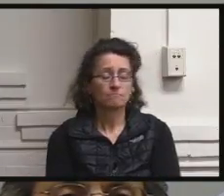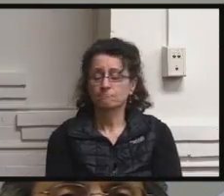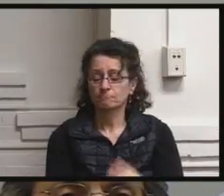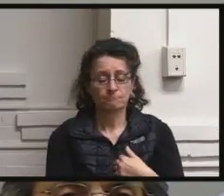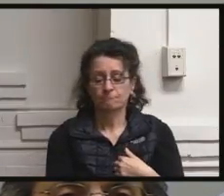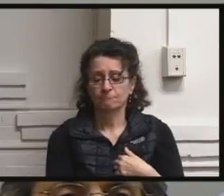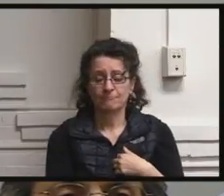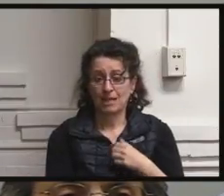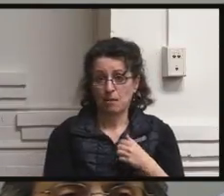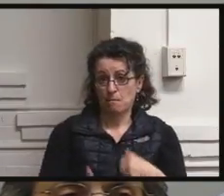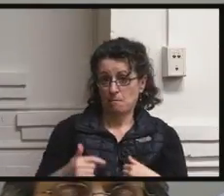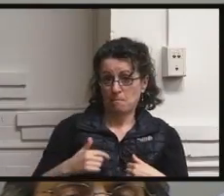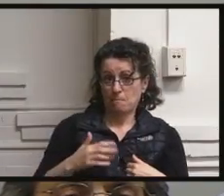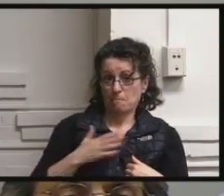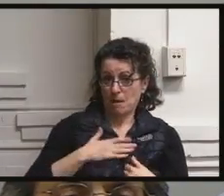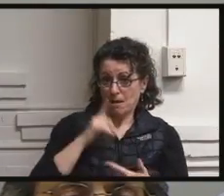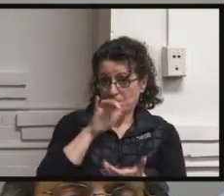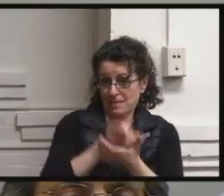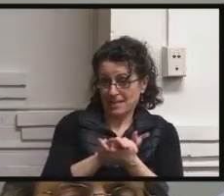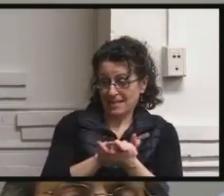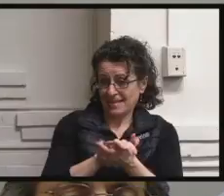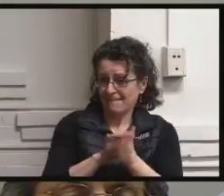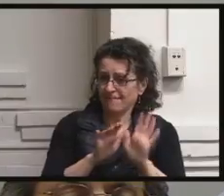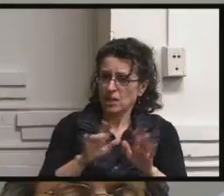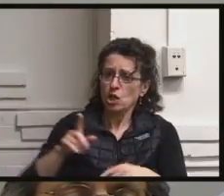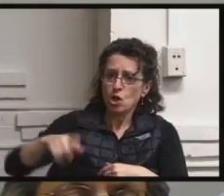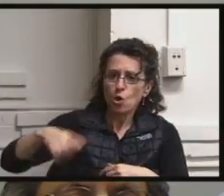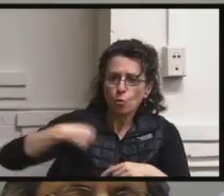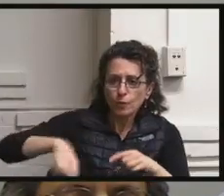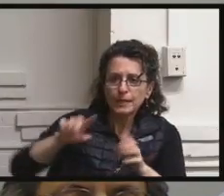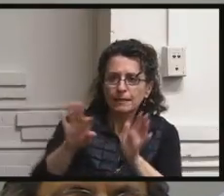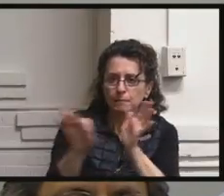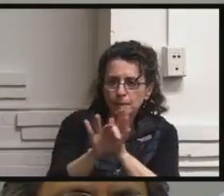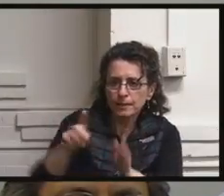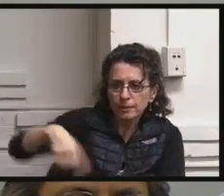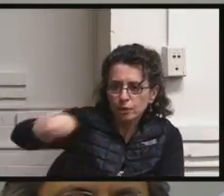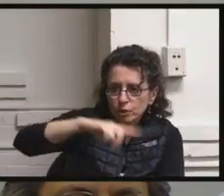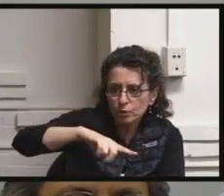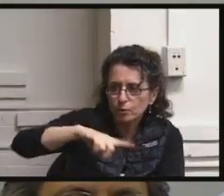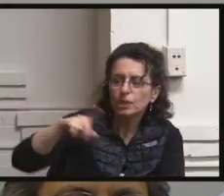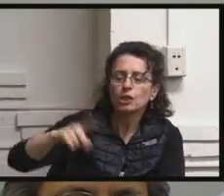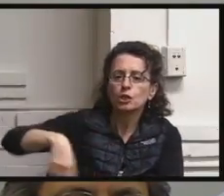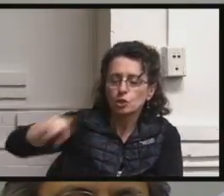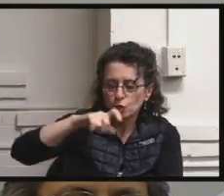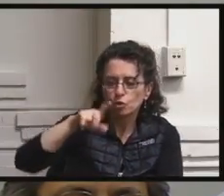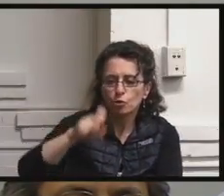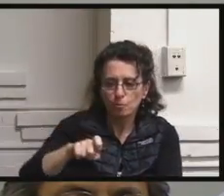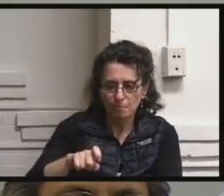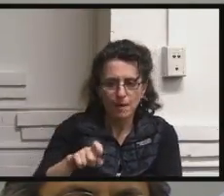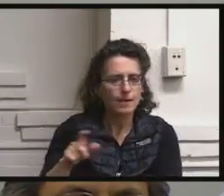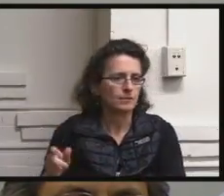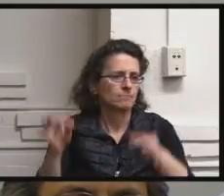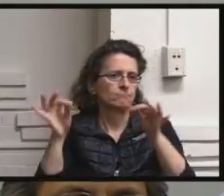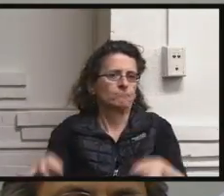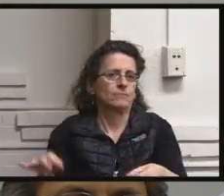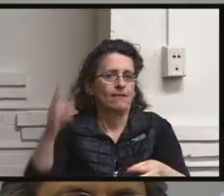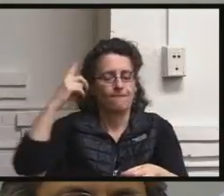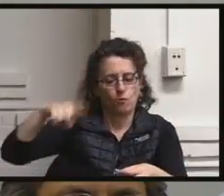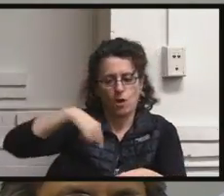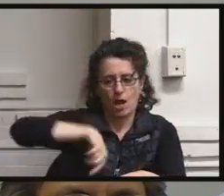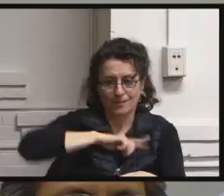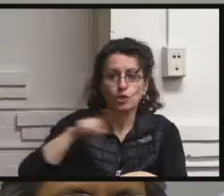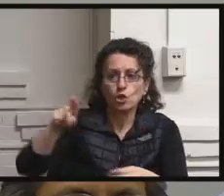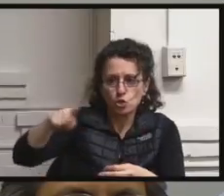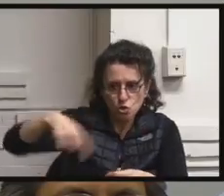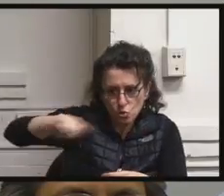your decision to make that choice for us. You have the information that's been given to you. You've sought